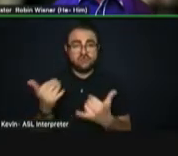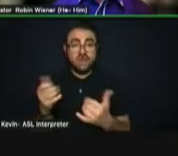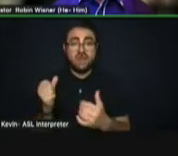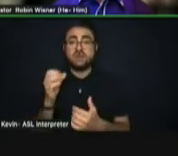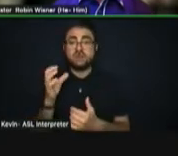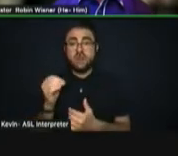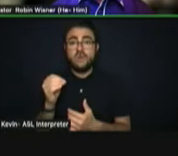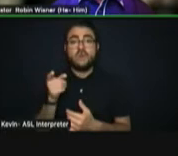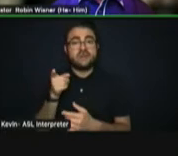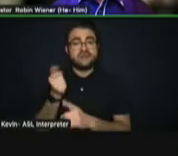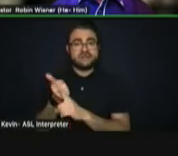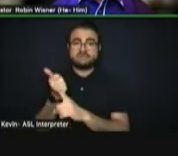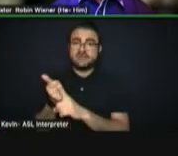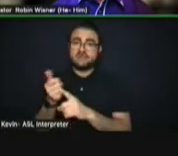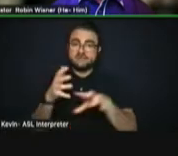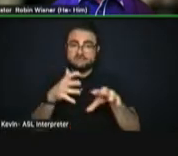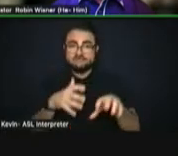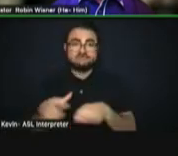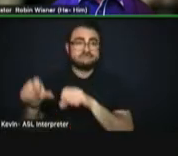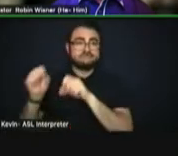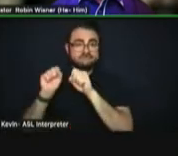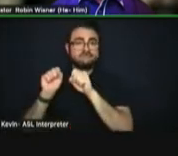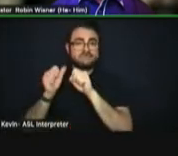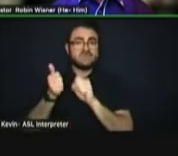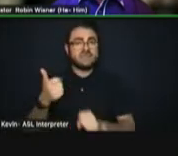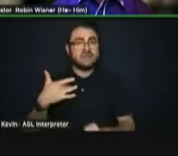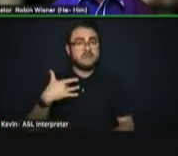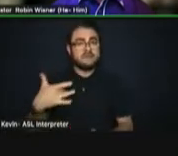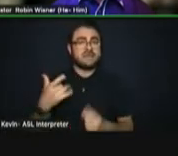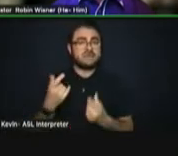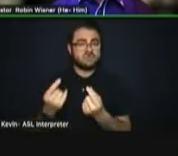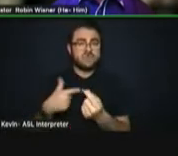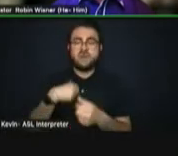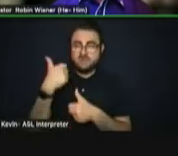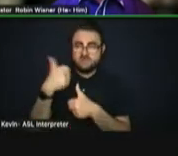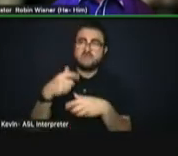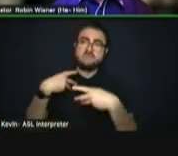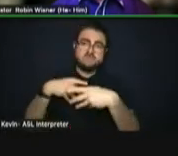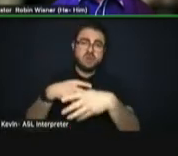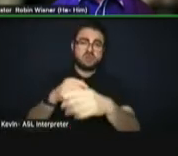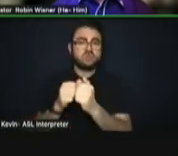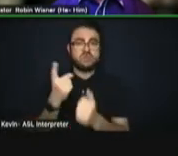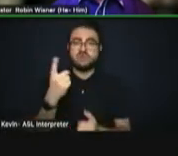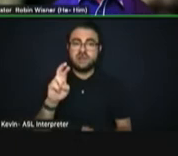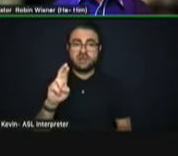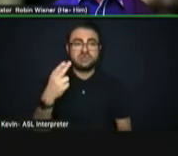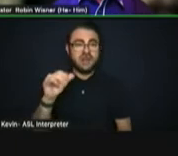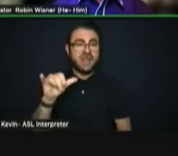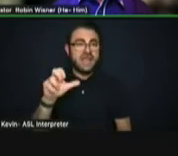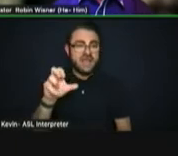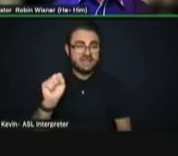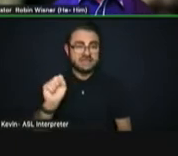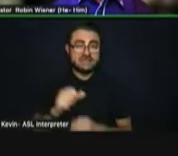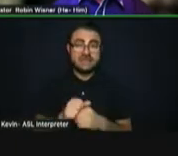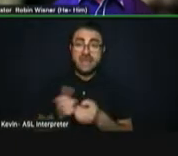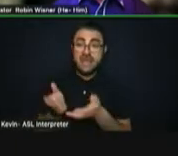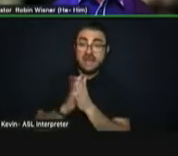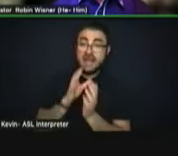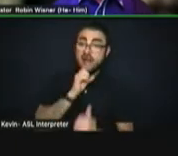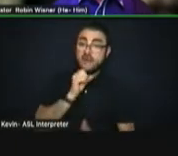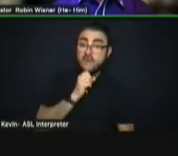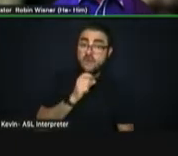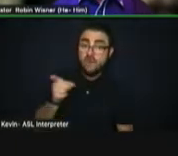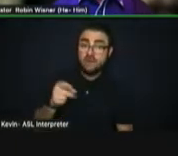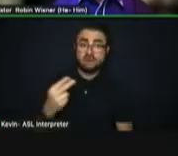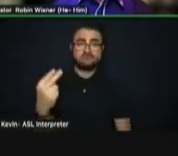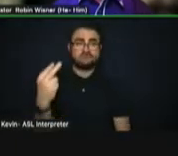usually do, I remember marching with Dr. Haynes and asking him, Dr. Haynes, how old are you? And he looked at me and